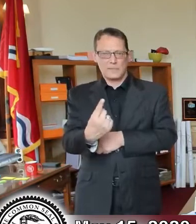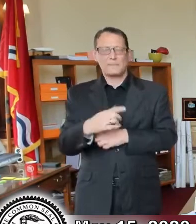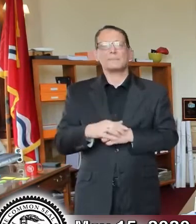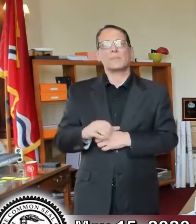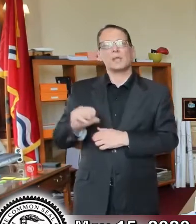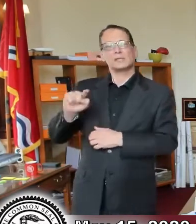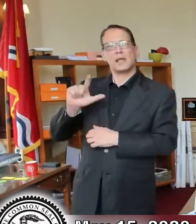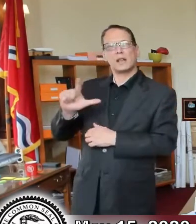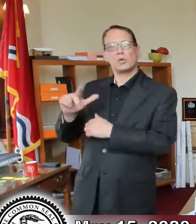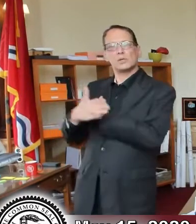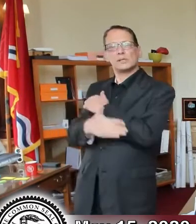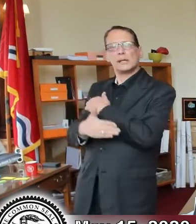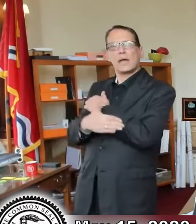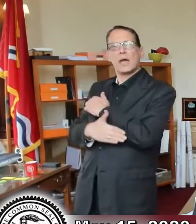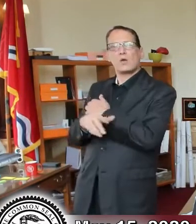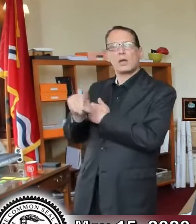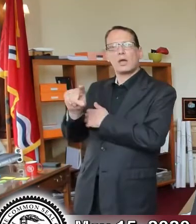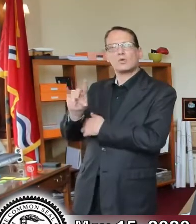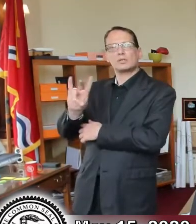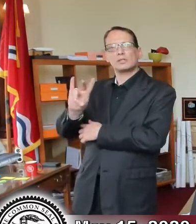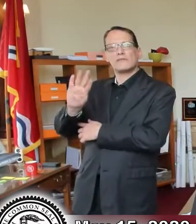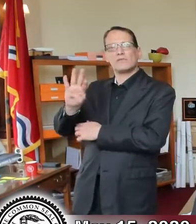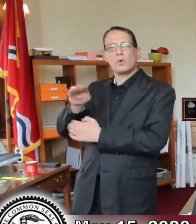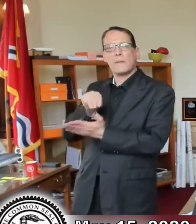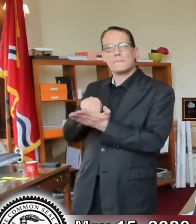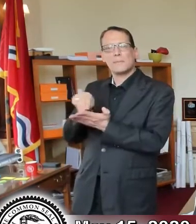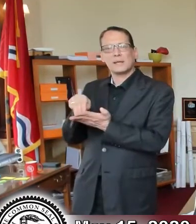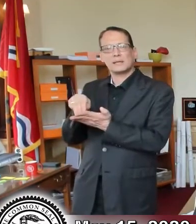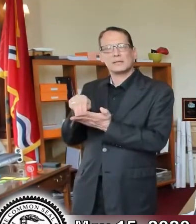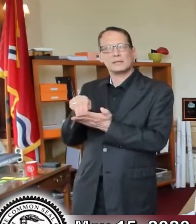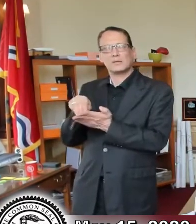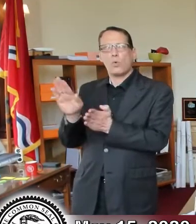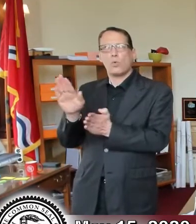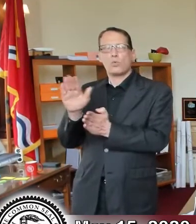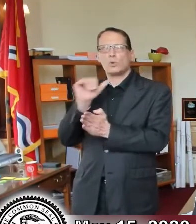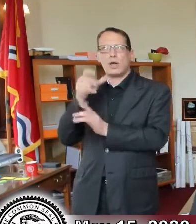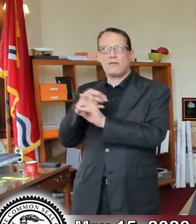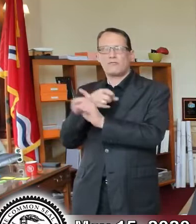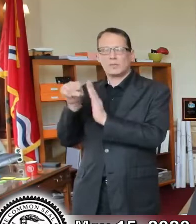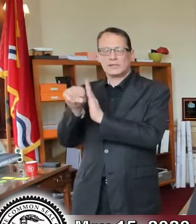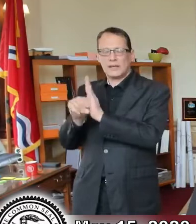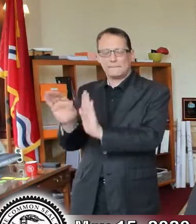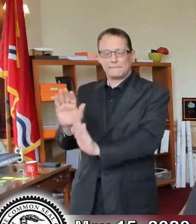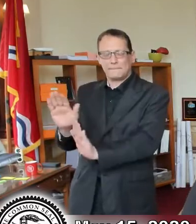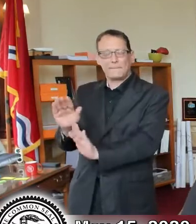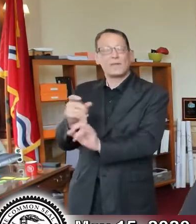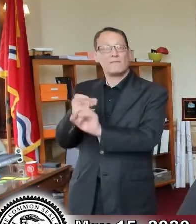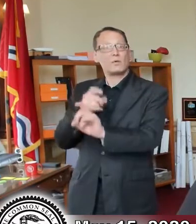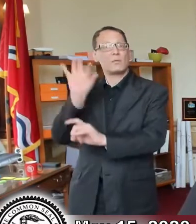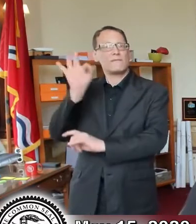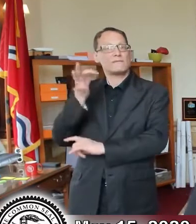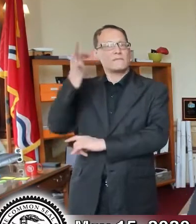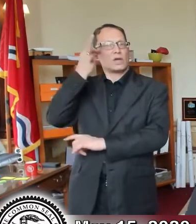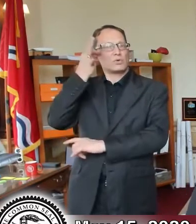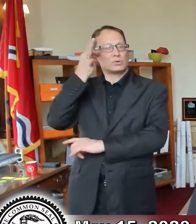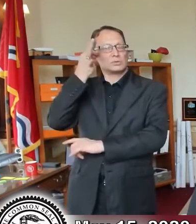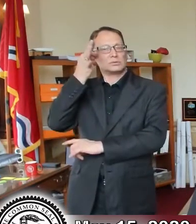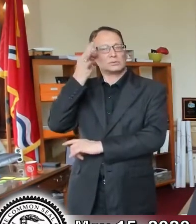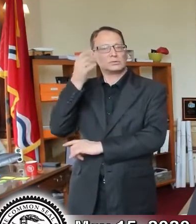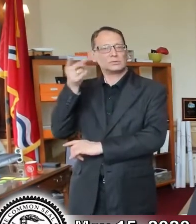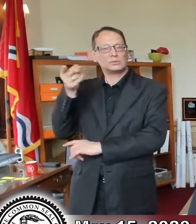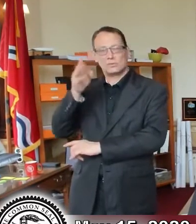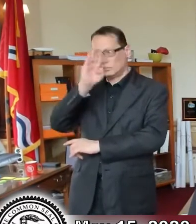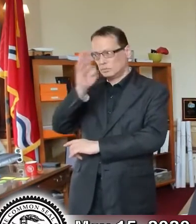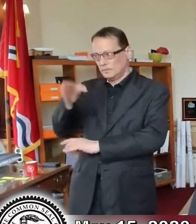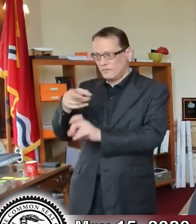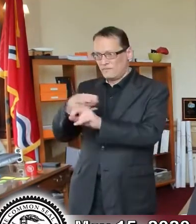County got $174 million from the state, or not from the state, excuse me, from the federal government, because they got their money